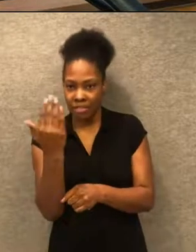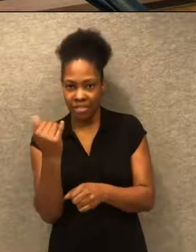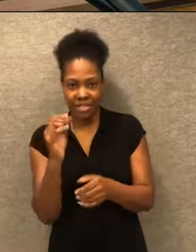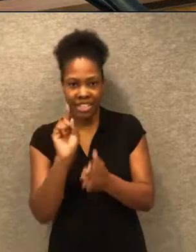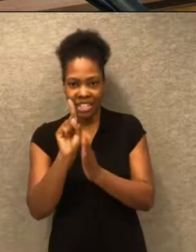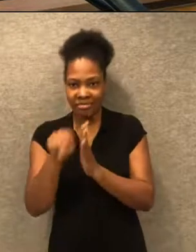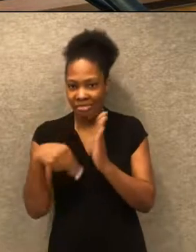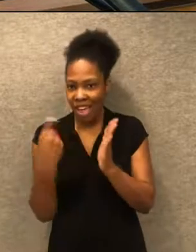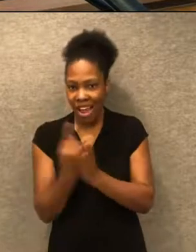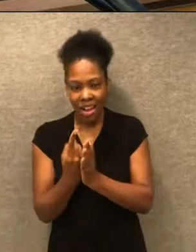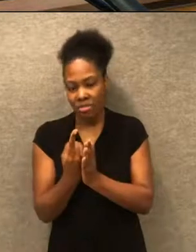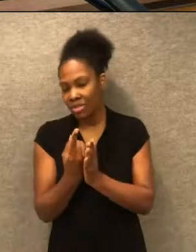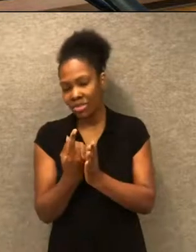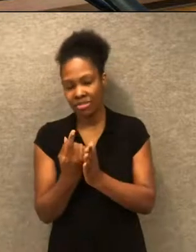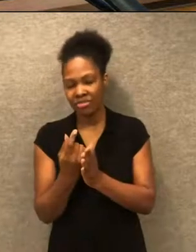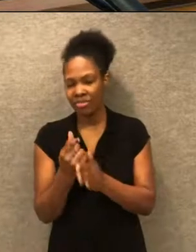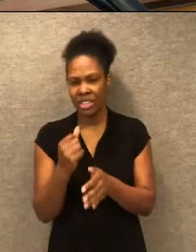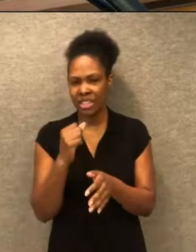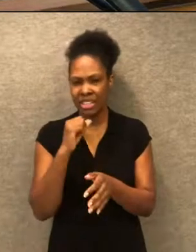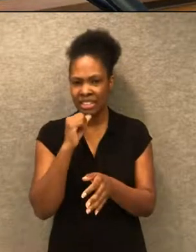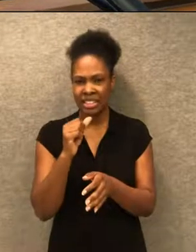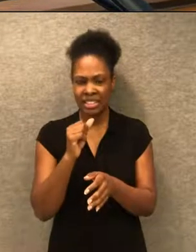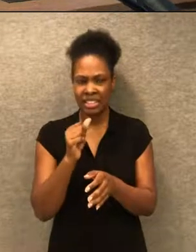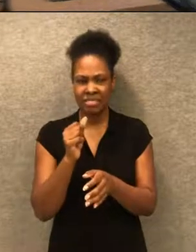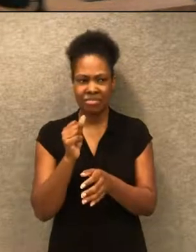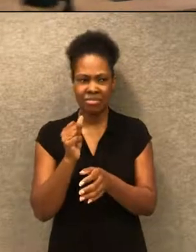or short-term health side effects.